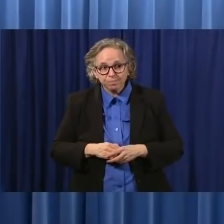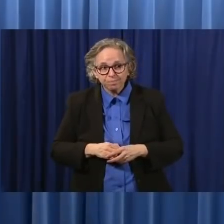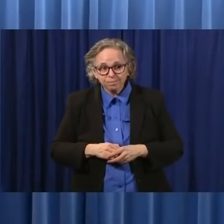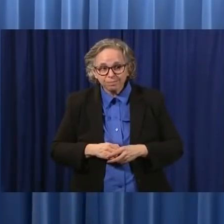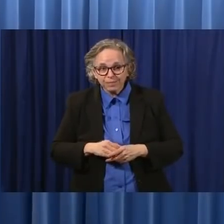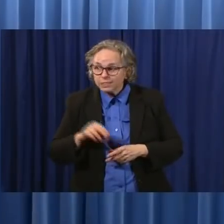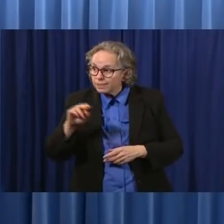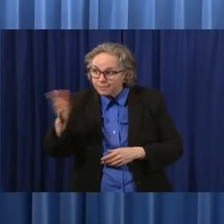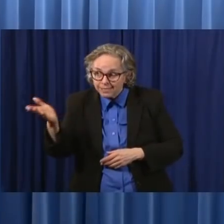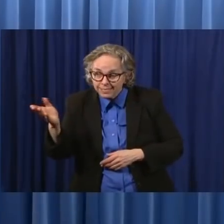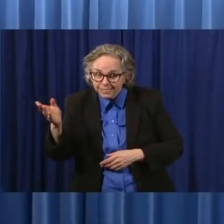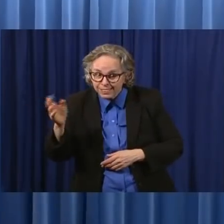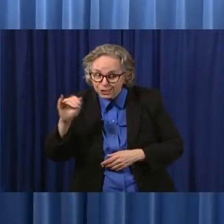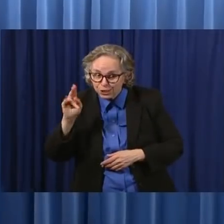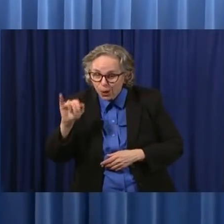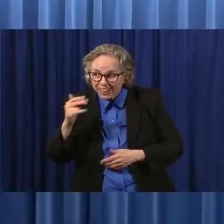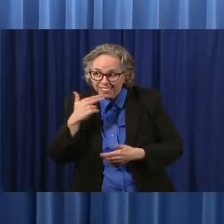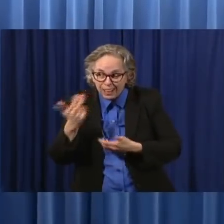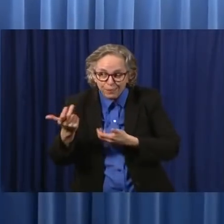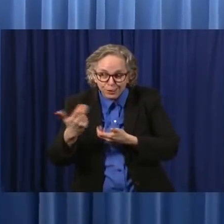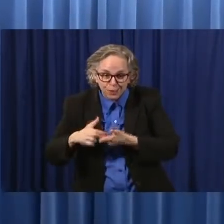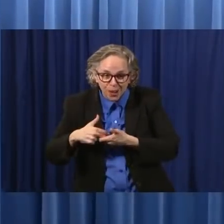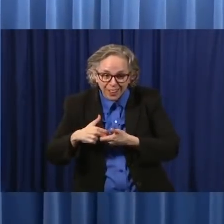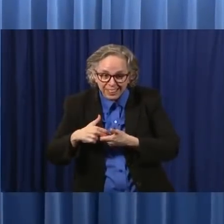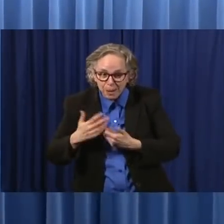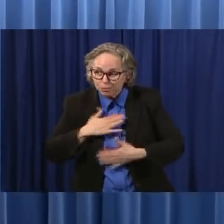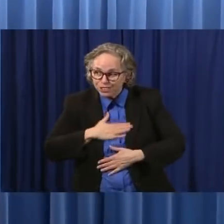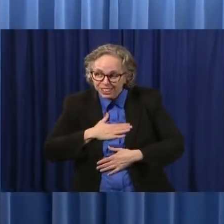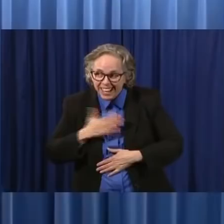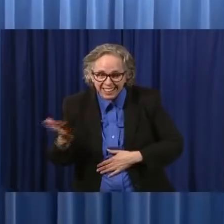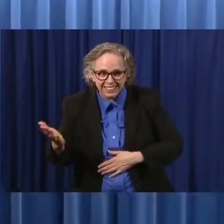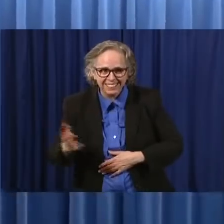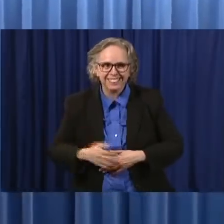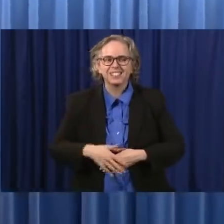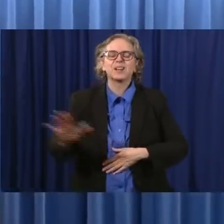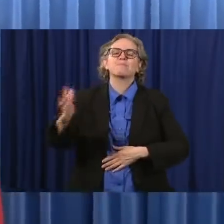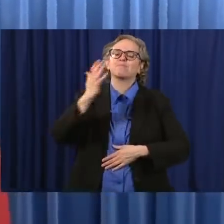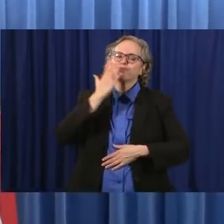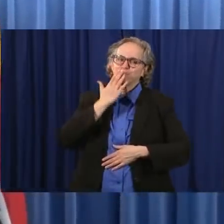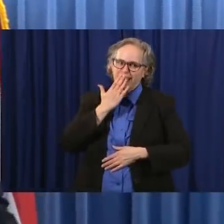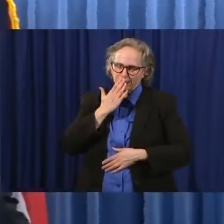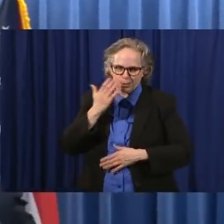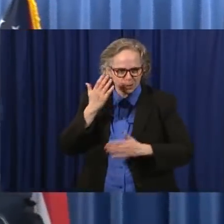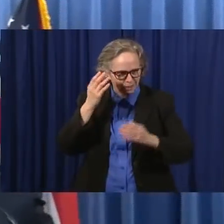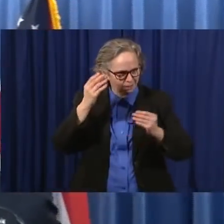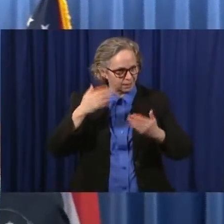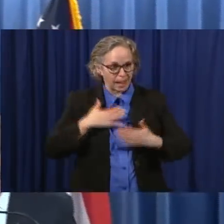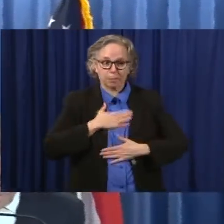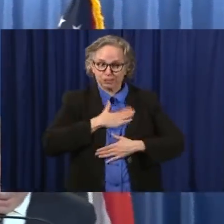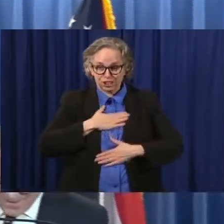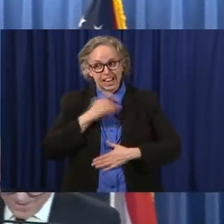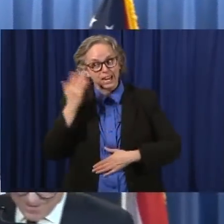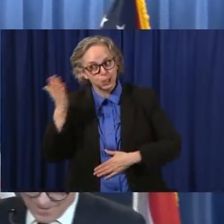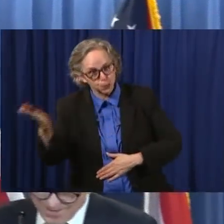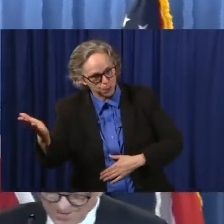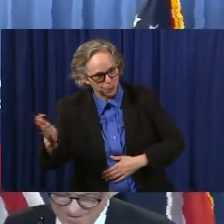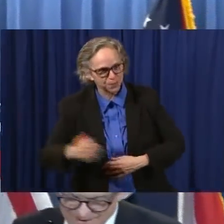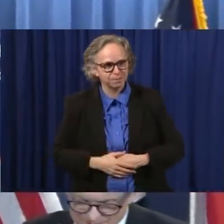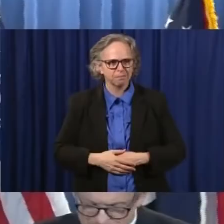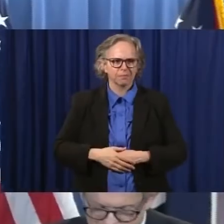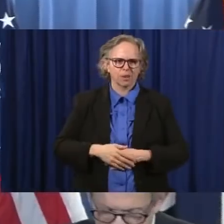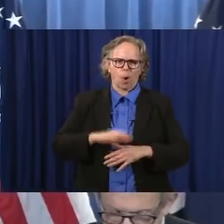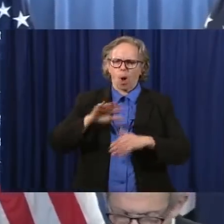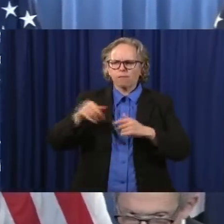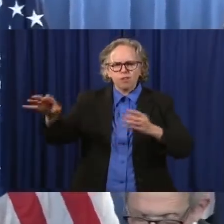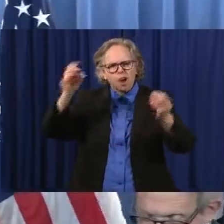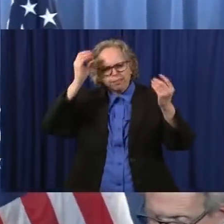thanks for joining us. We appreciate it. Thank you. Thank you, Governor. I appreciate you and all the thoughtfulness